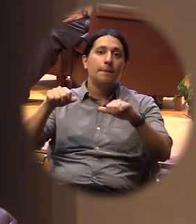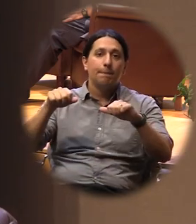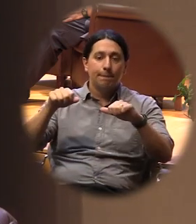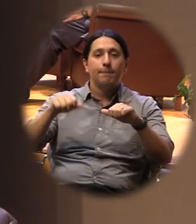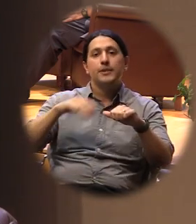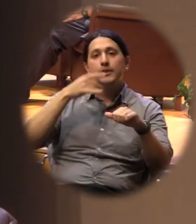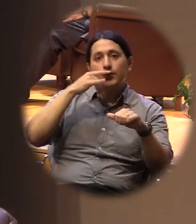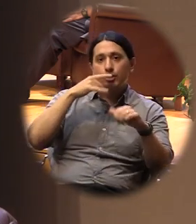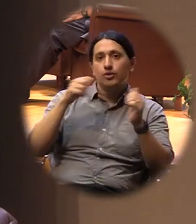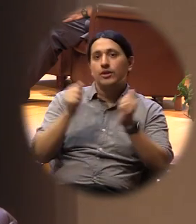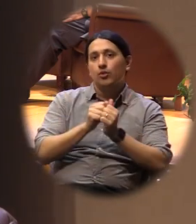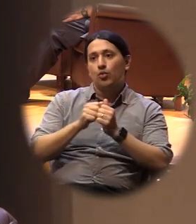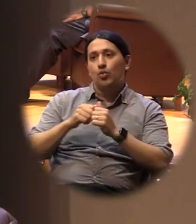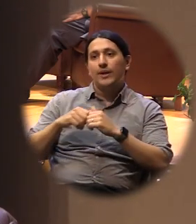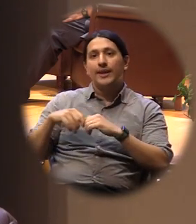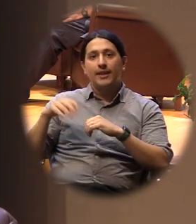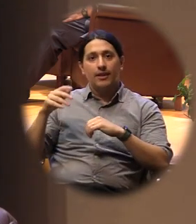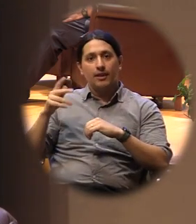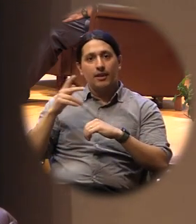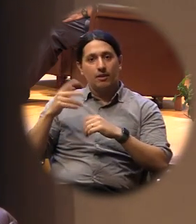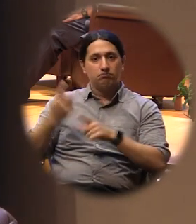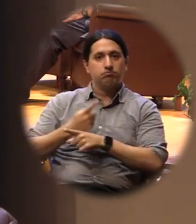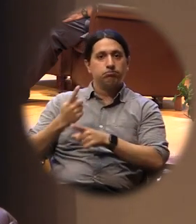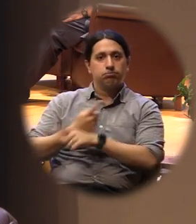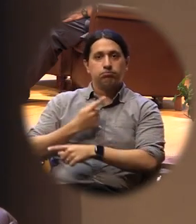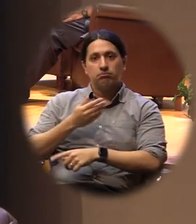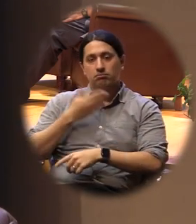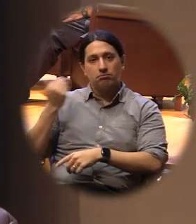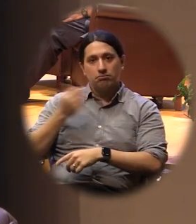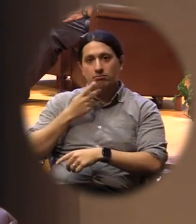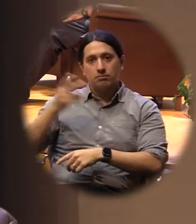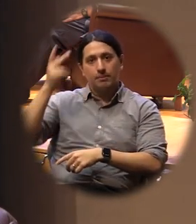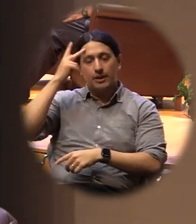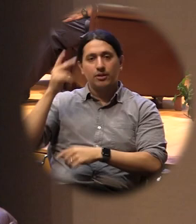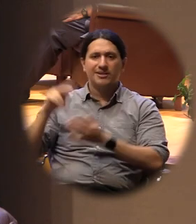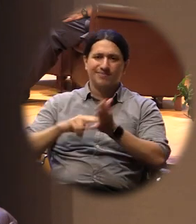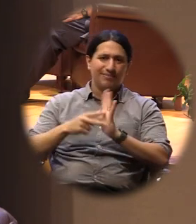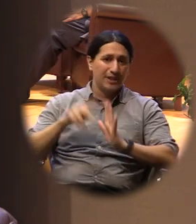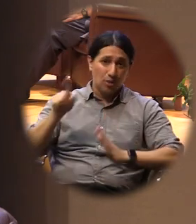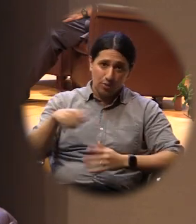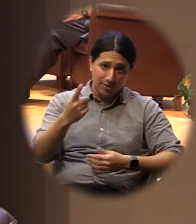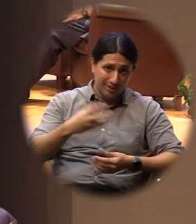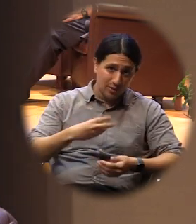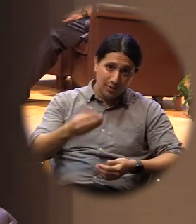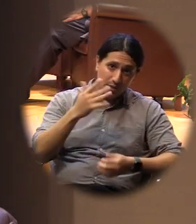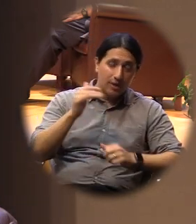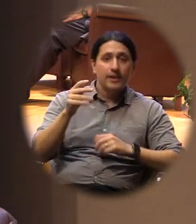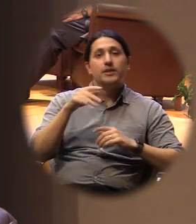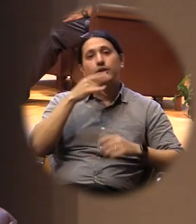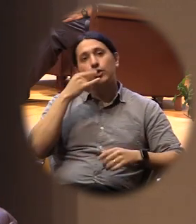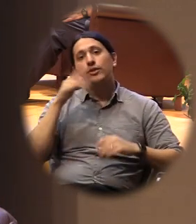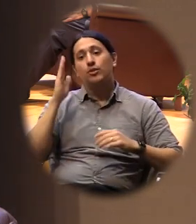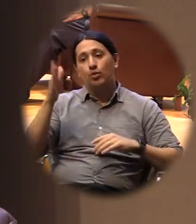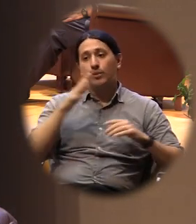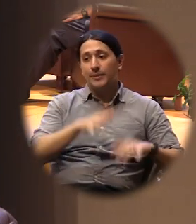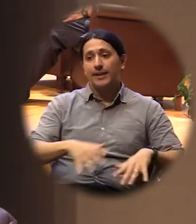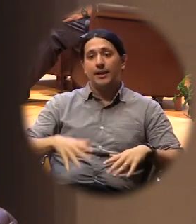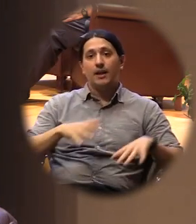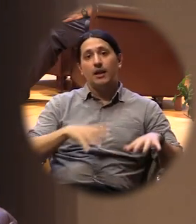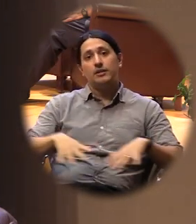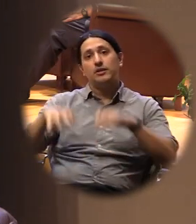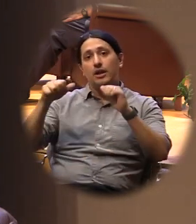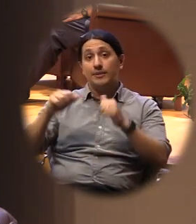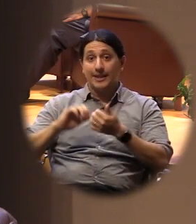adoption. And what this meant was that only white children would get adopted by white parents, the way he was working at